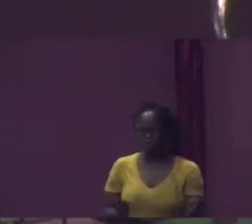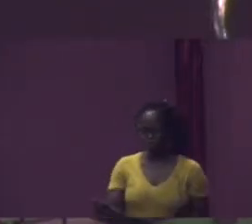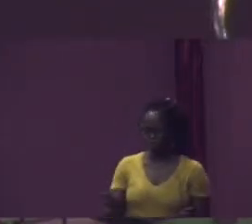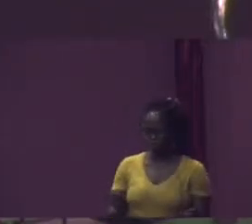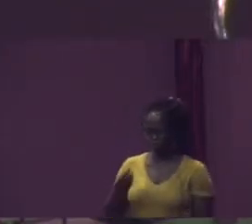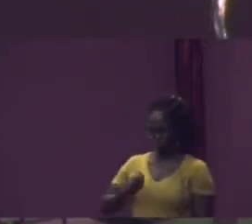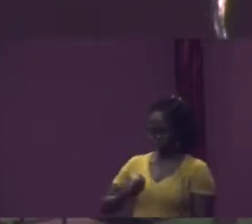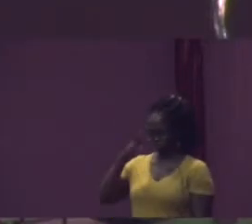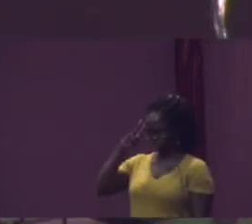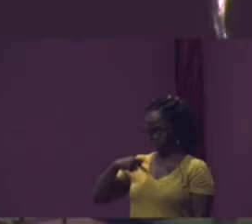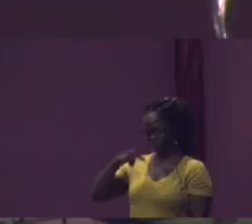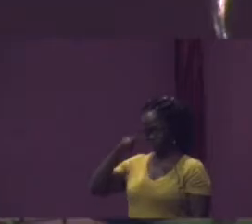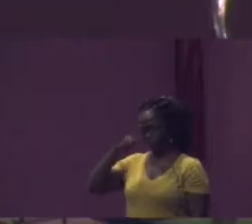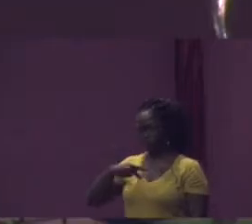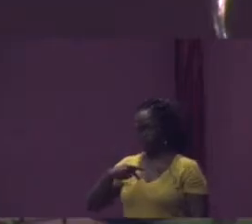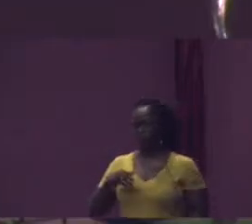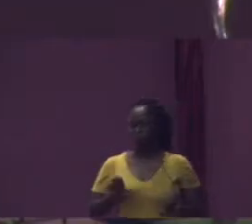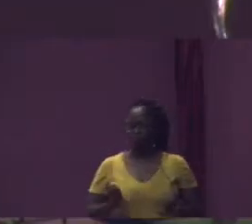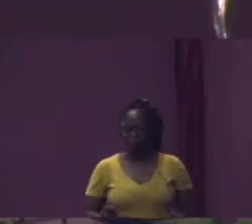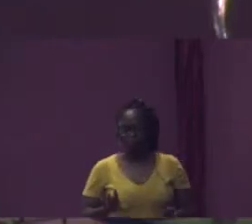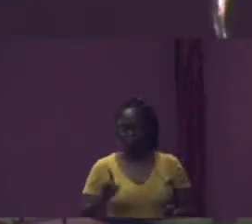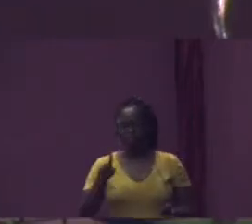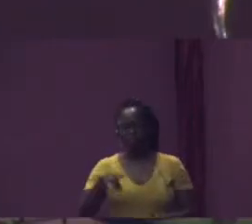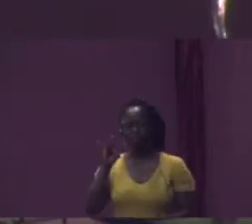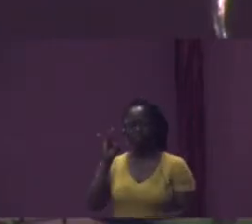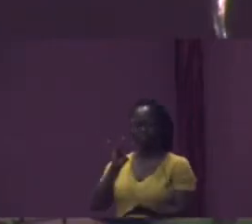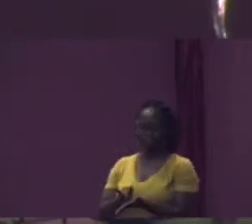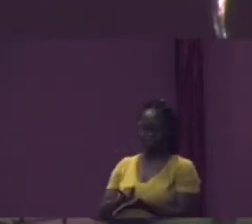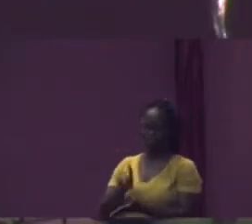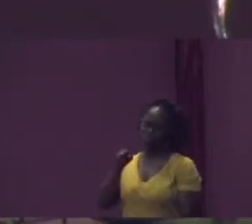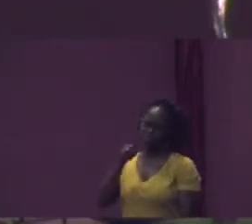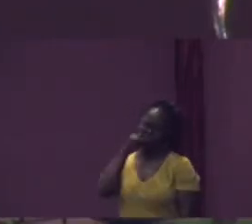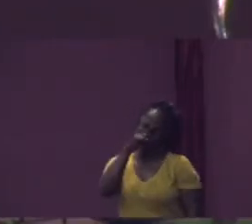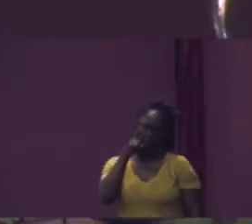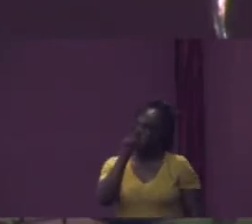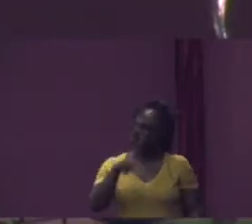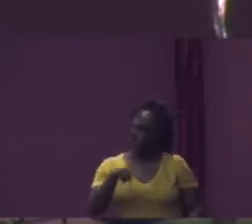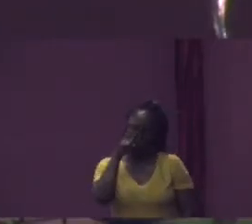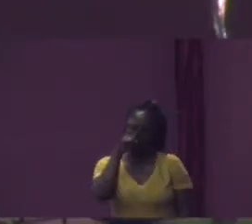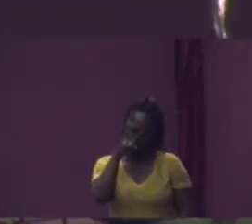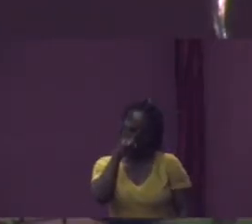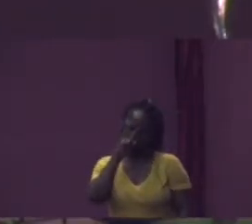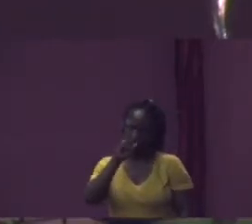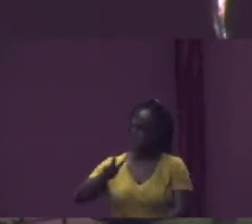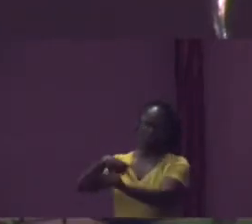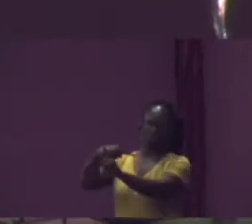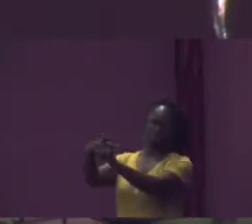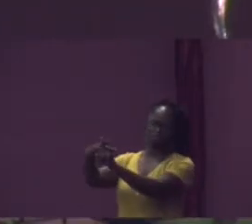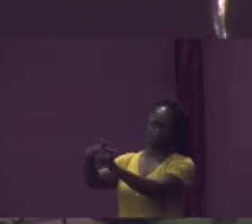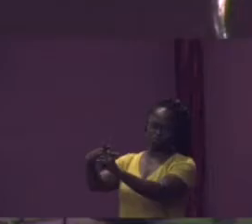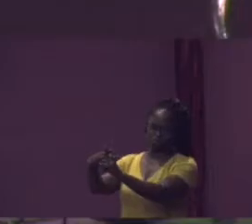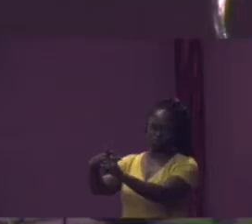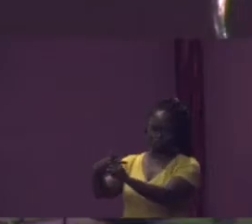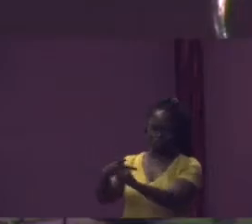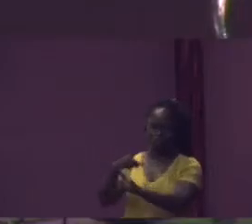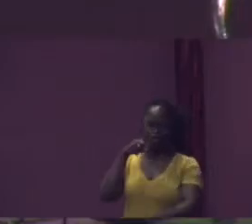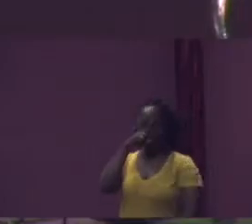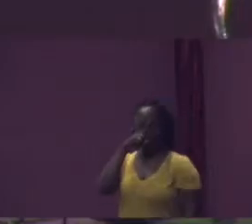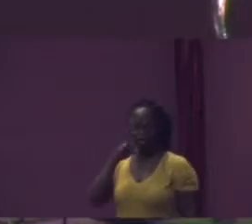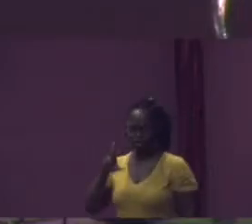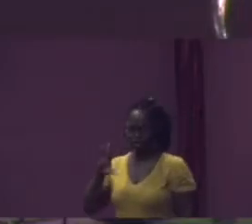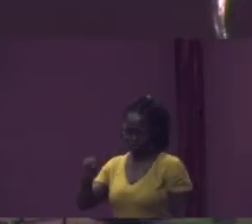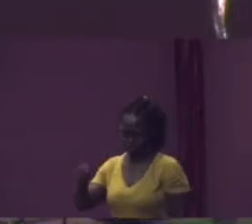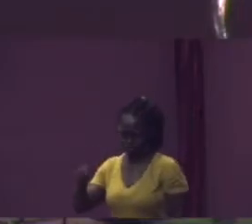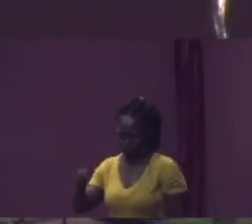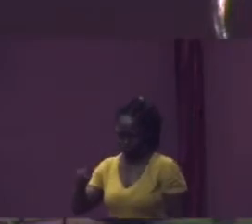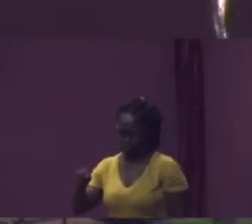more dangerous or hazardous than its predecessor, where notions of risk were not prevalent. Traditional societies